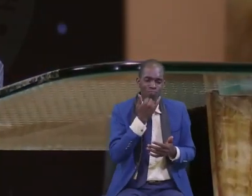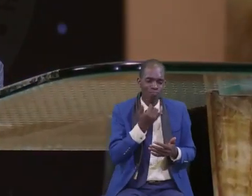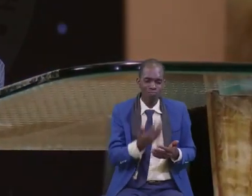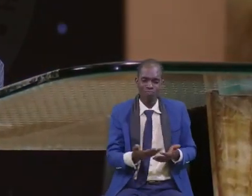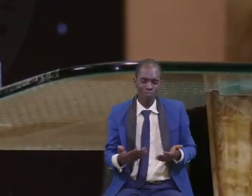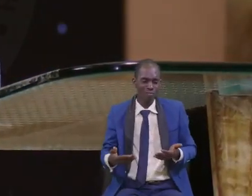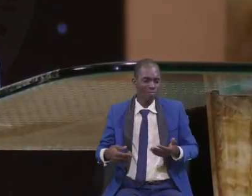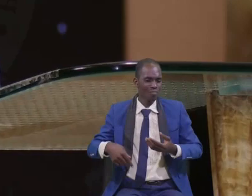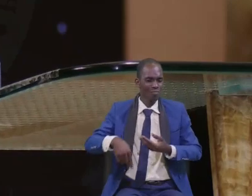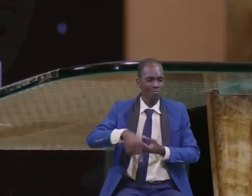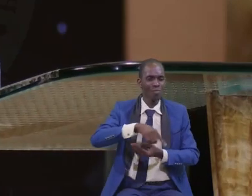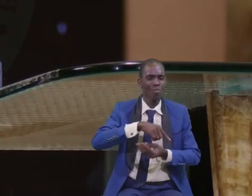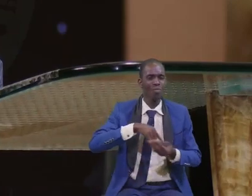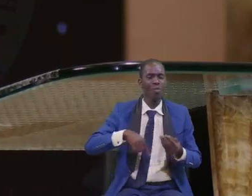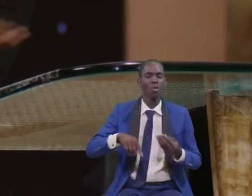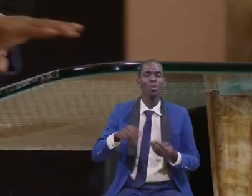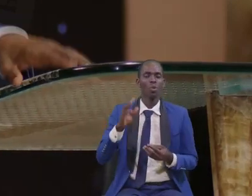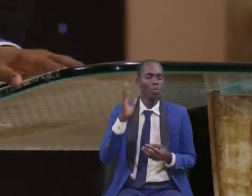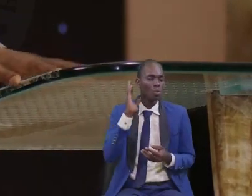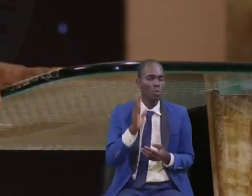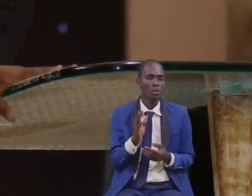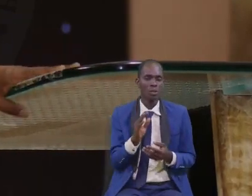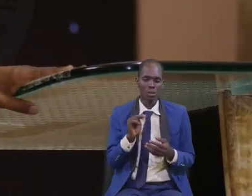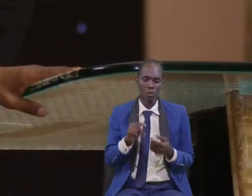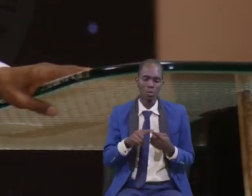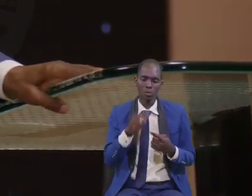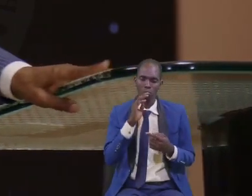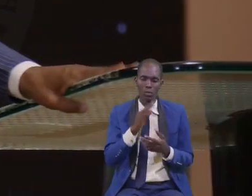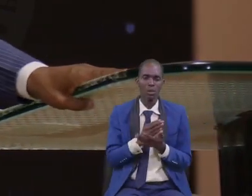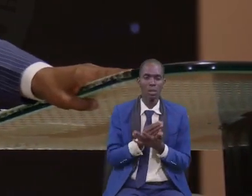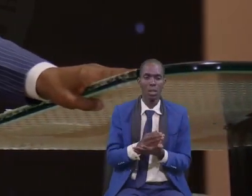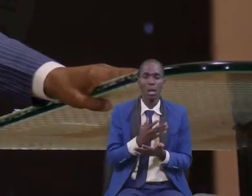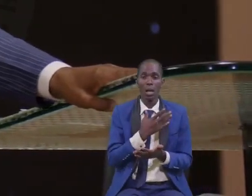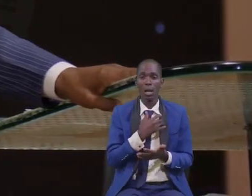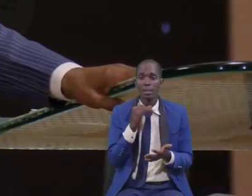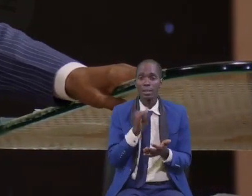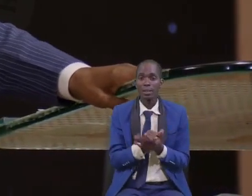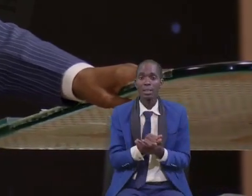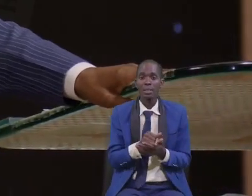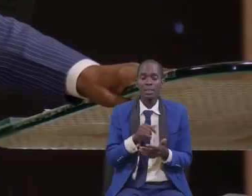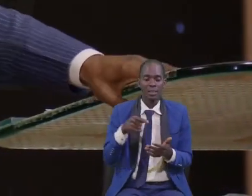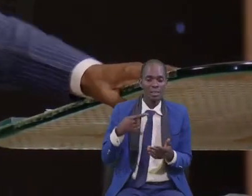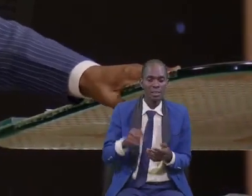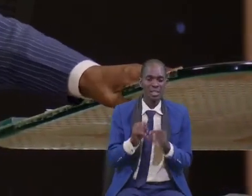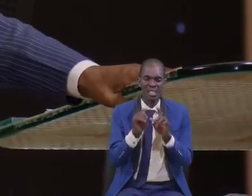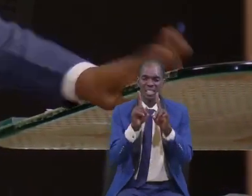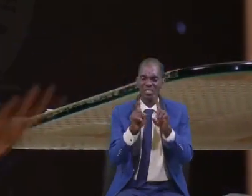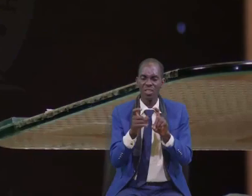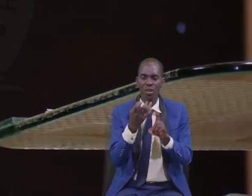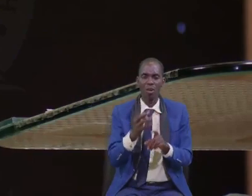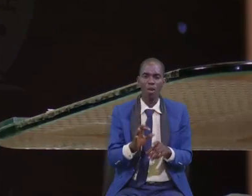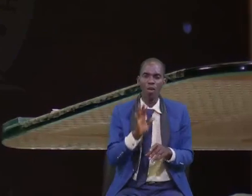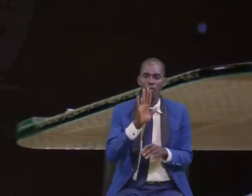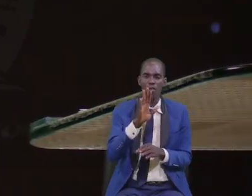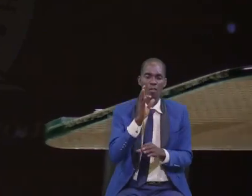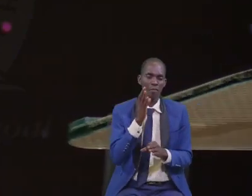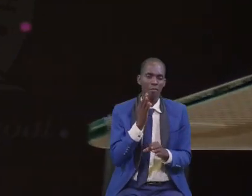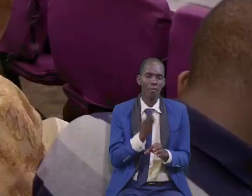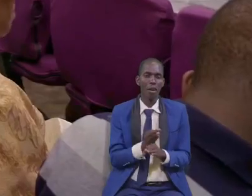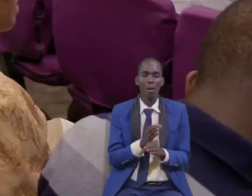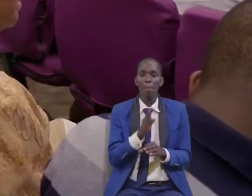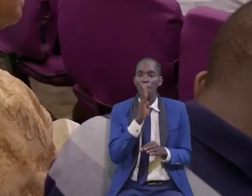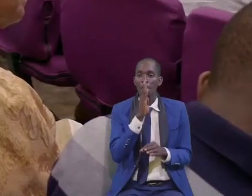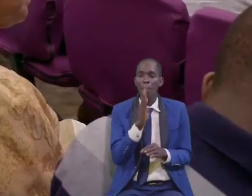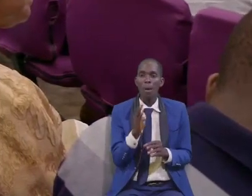out of that faith. That's the reason. And it says the trial of your faith being